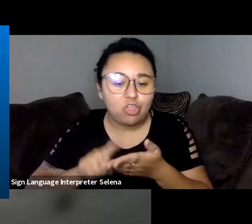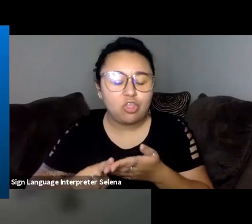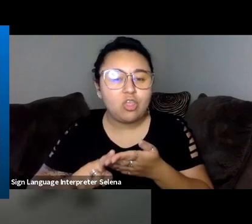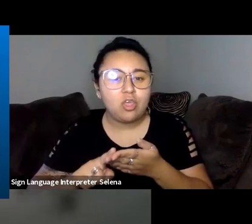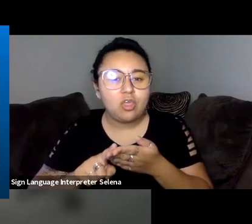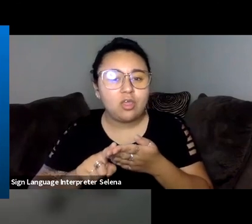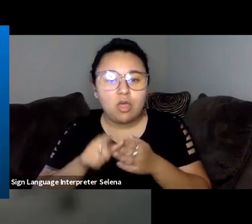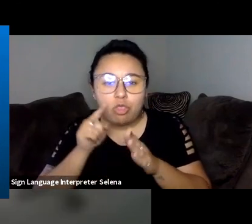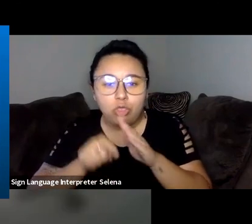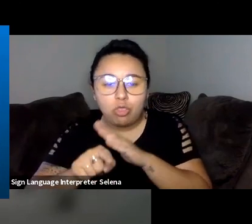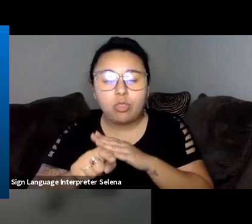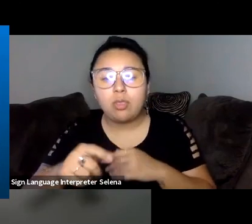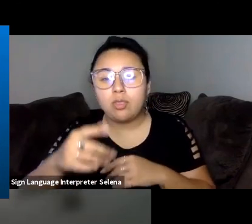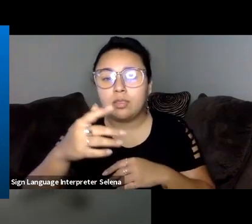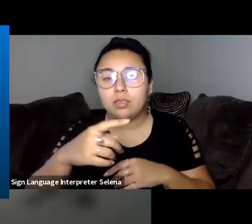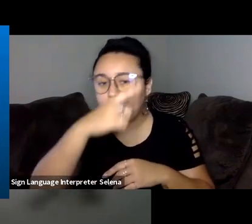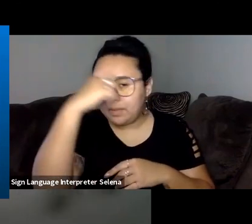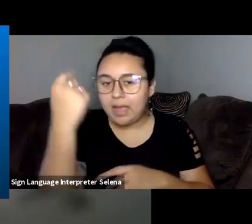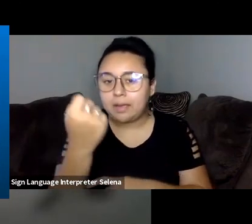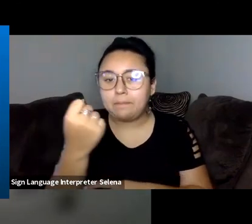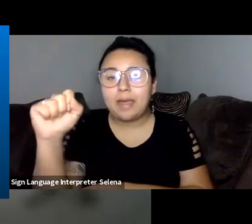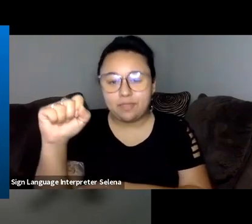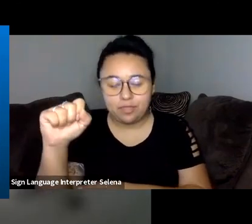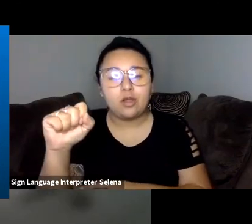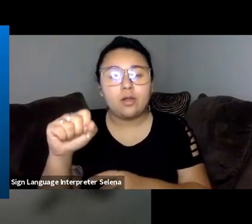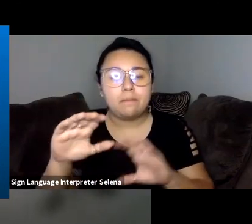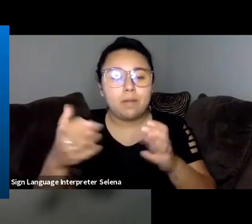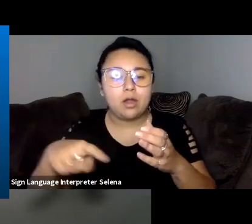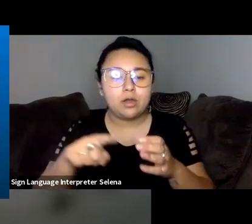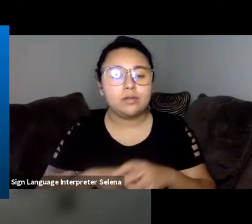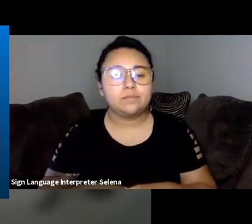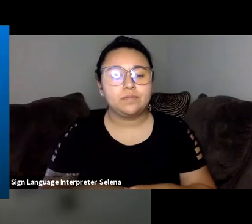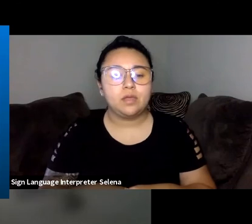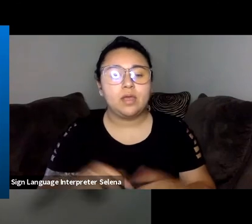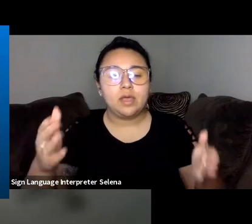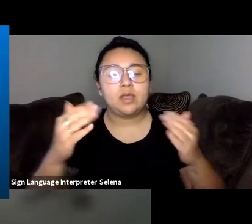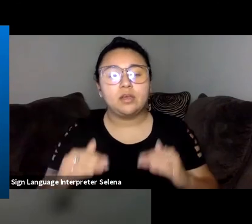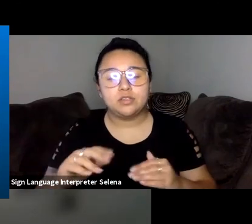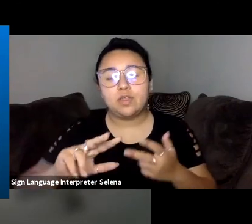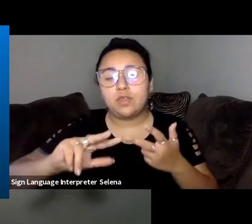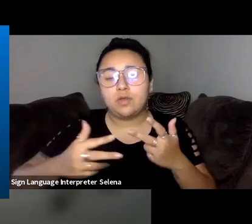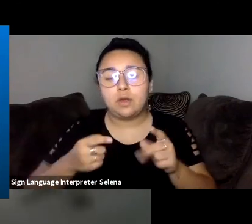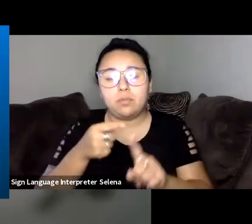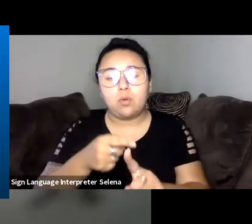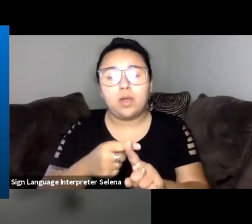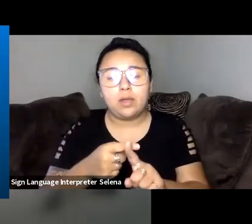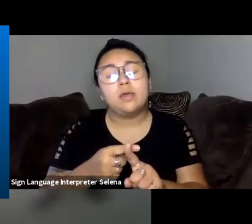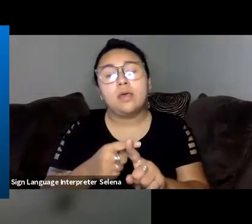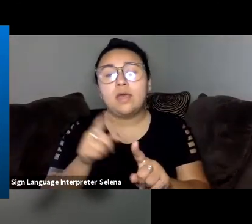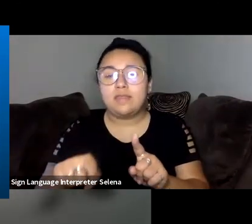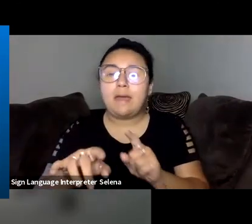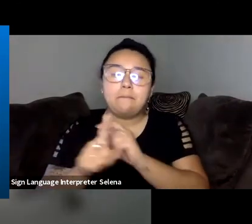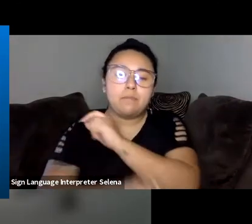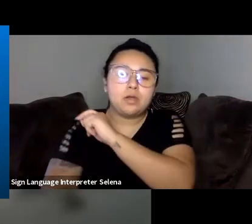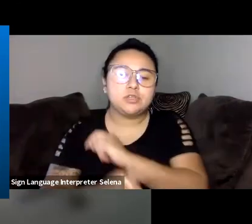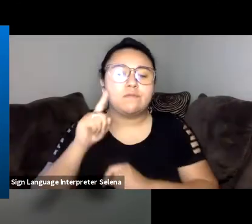the prosecution of the Holy Land Foundation 5, who were accused of aiding and abetting terrorist organizations simply by virtue